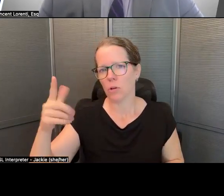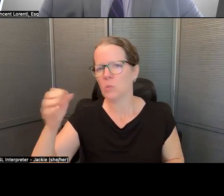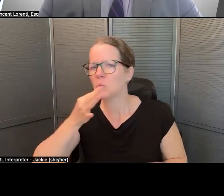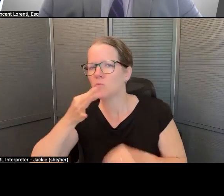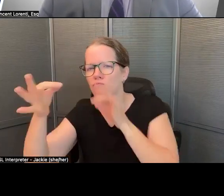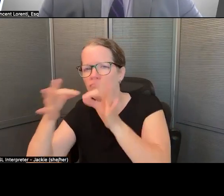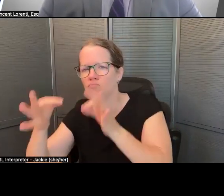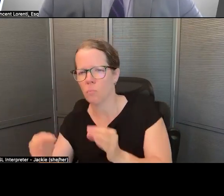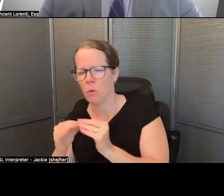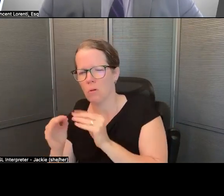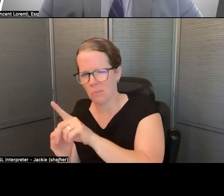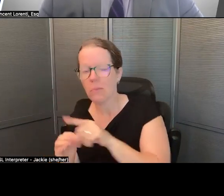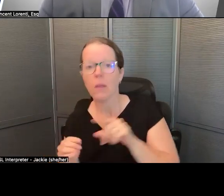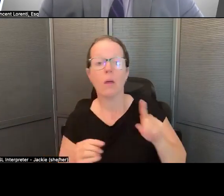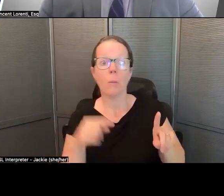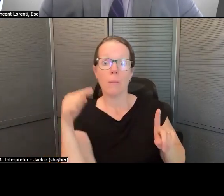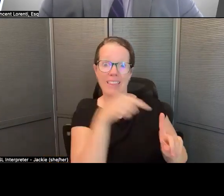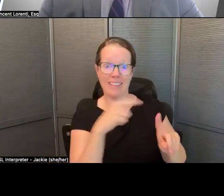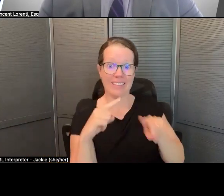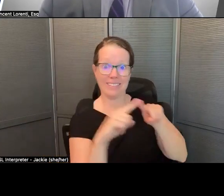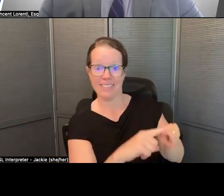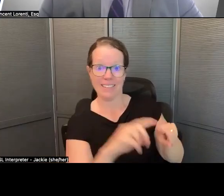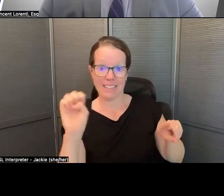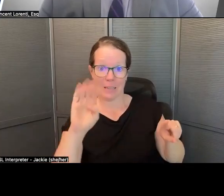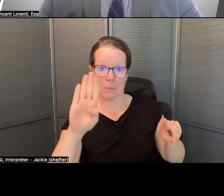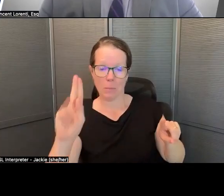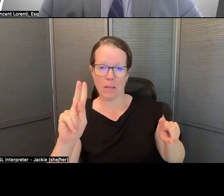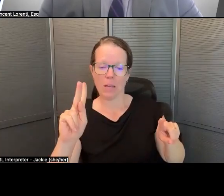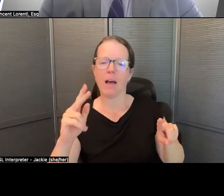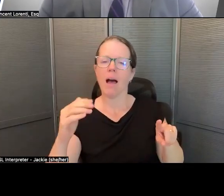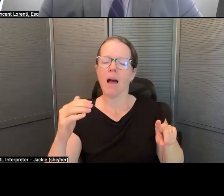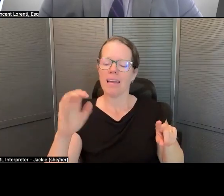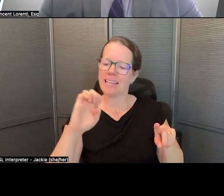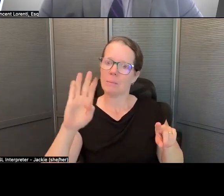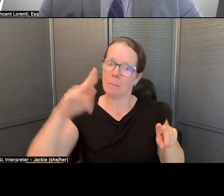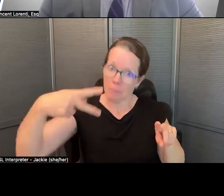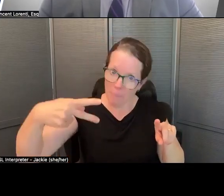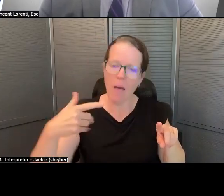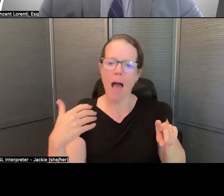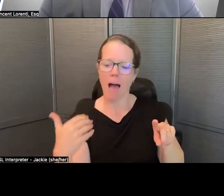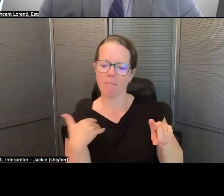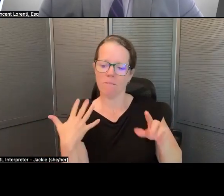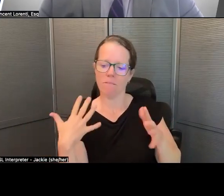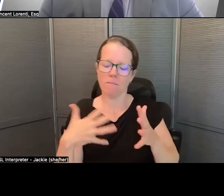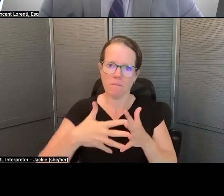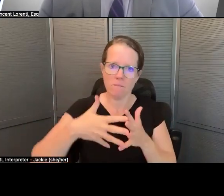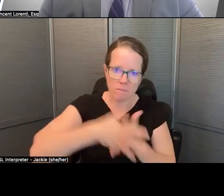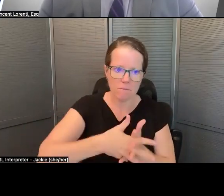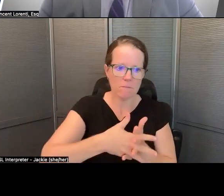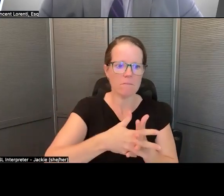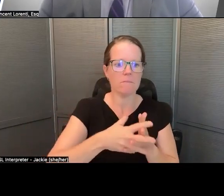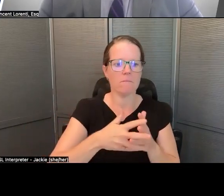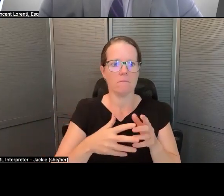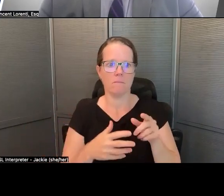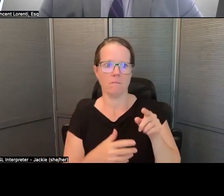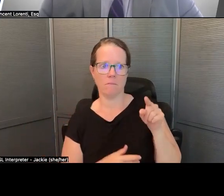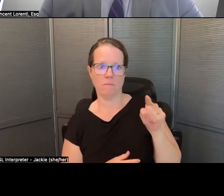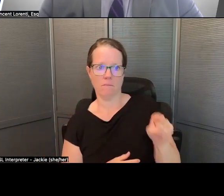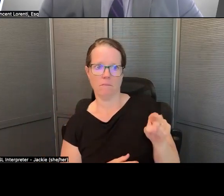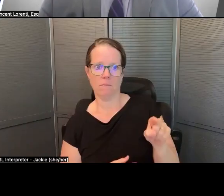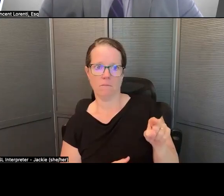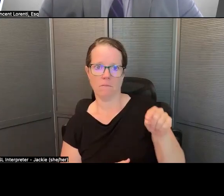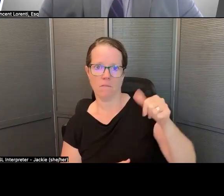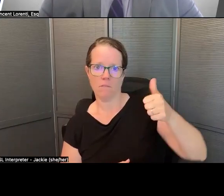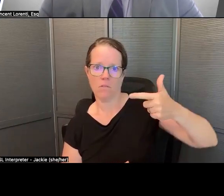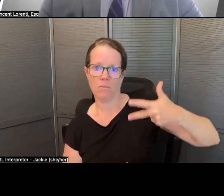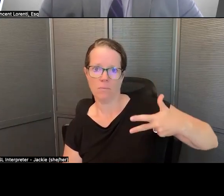but some of the core elements of this are rooted in what's known as risk-need responsivity. So number one, we assess the risk of our